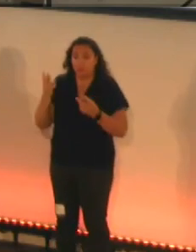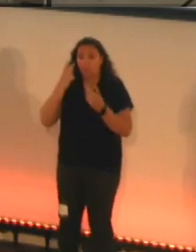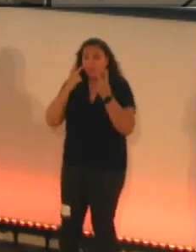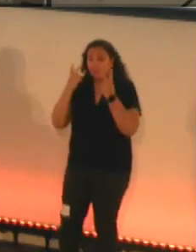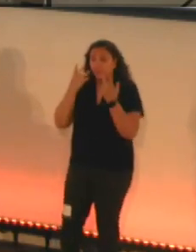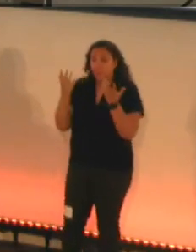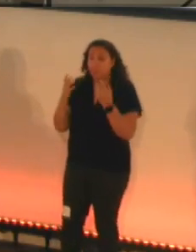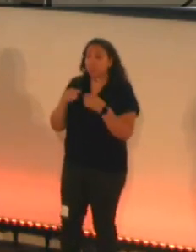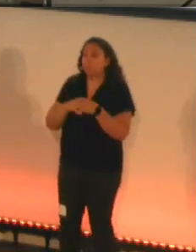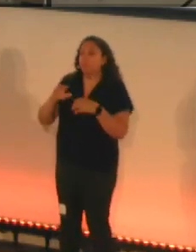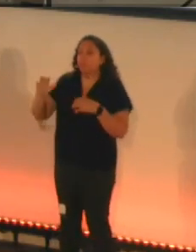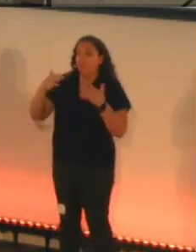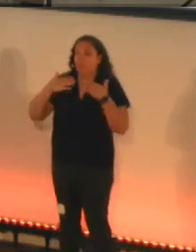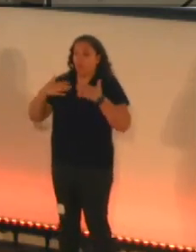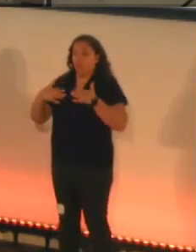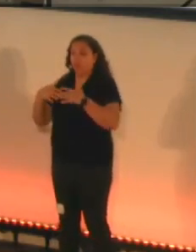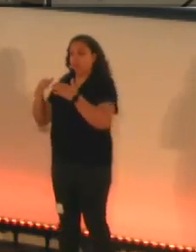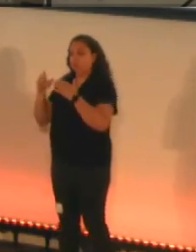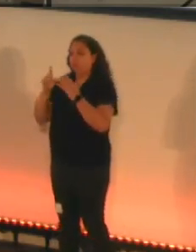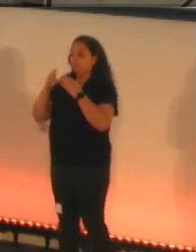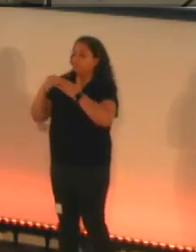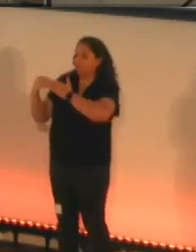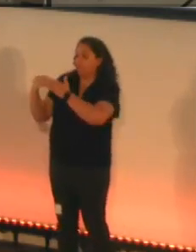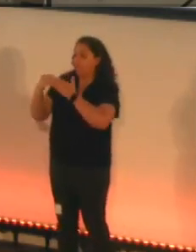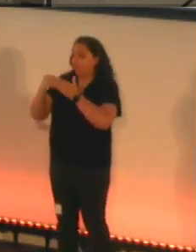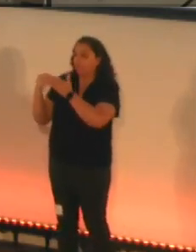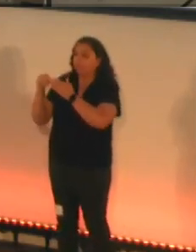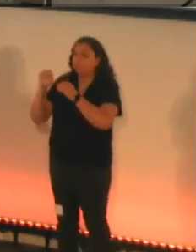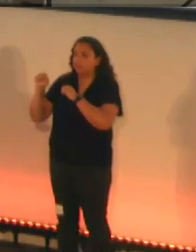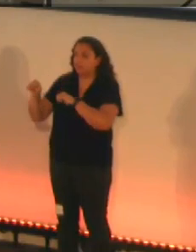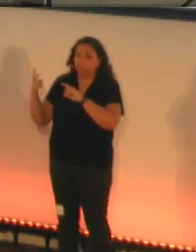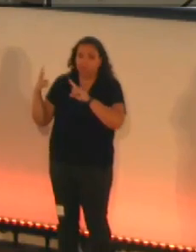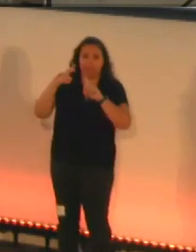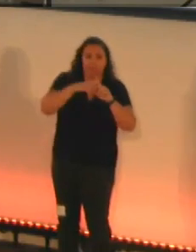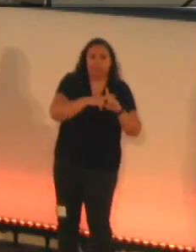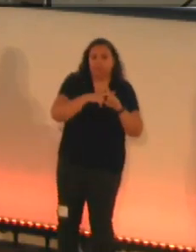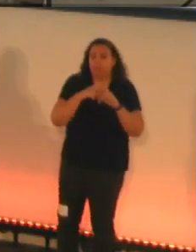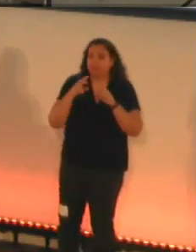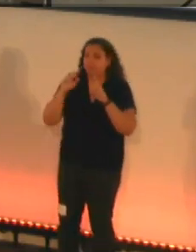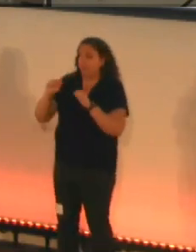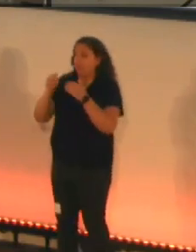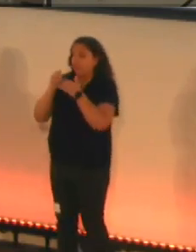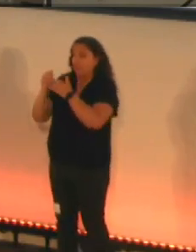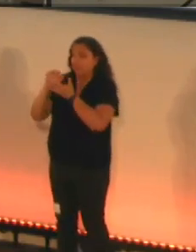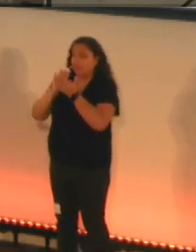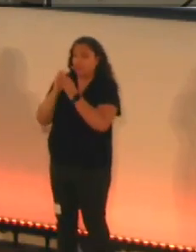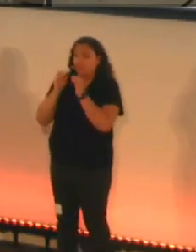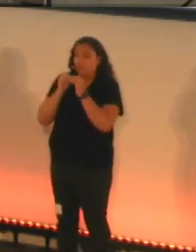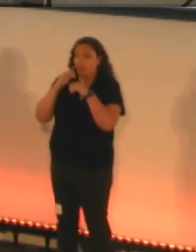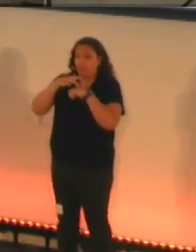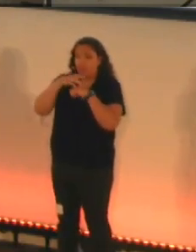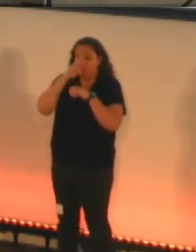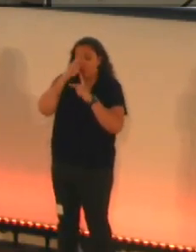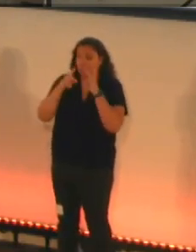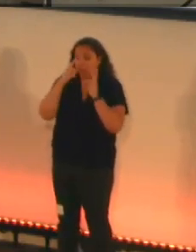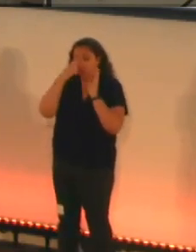uncovered was human guidance frameworks and different systems a guide could be incorporated to make guides available for users. One idea that we had